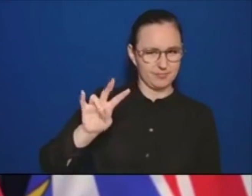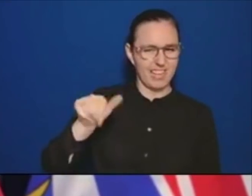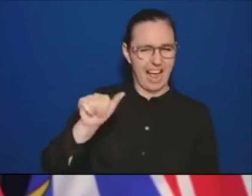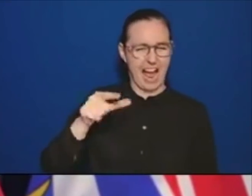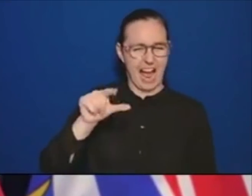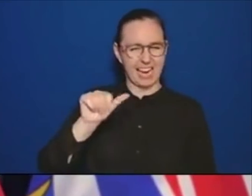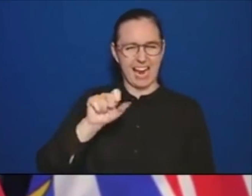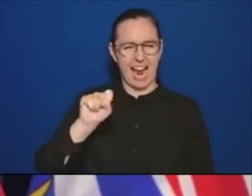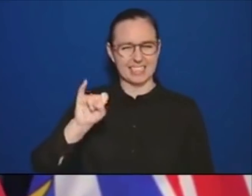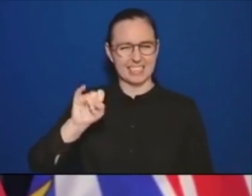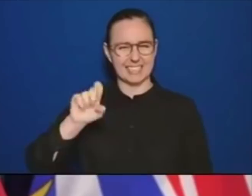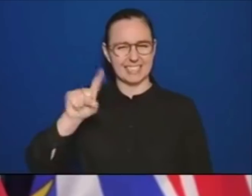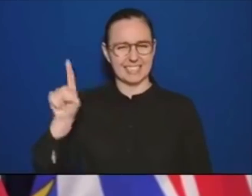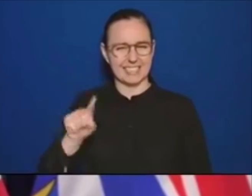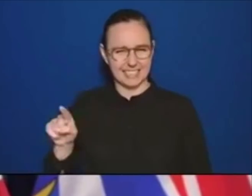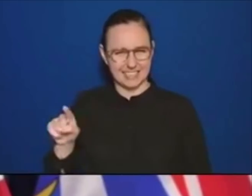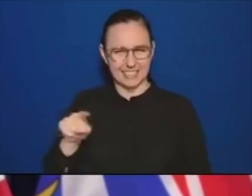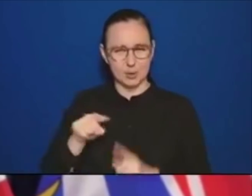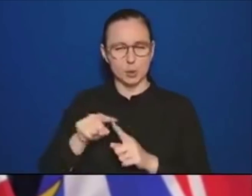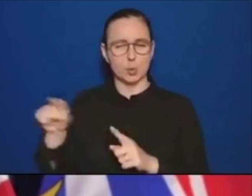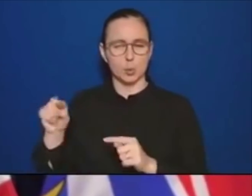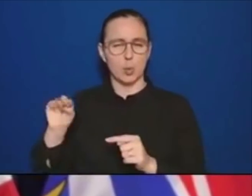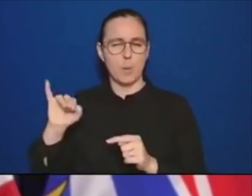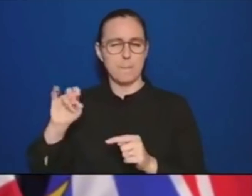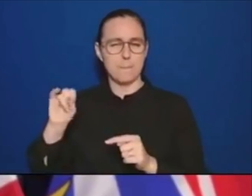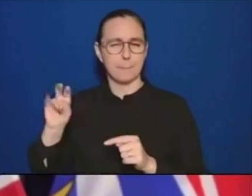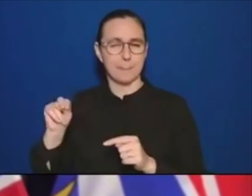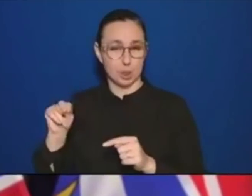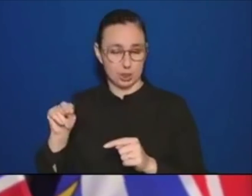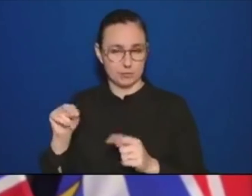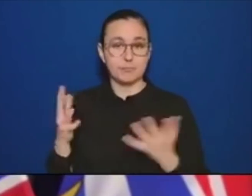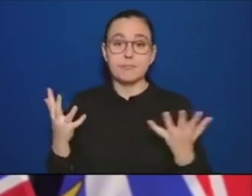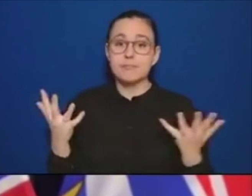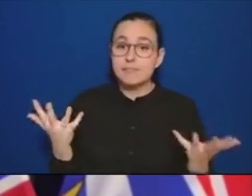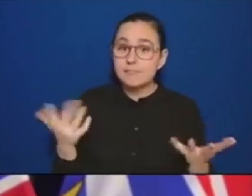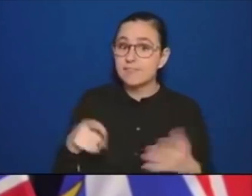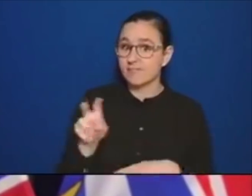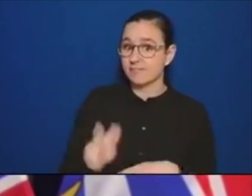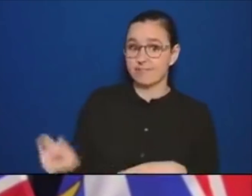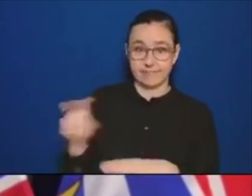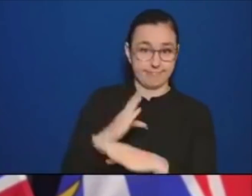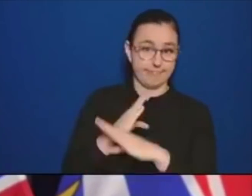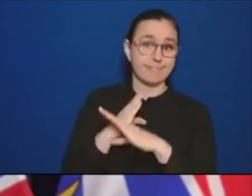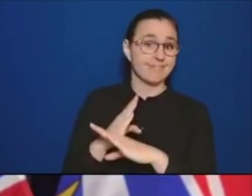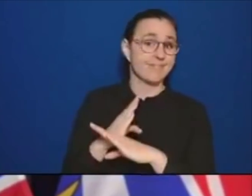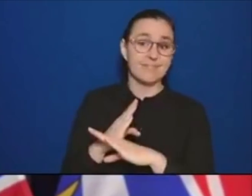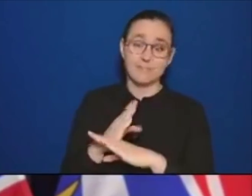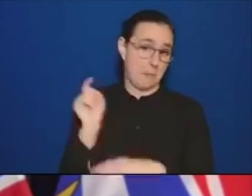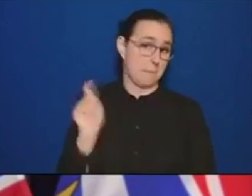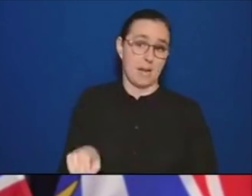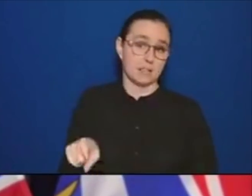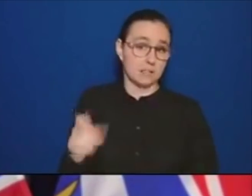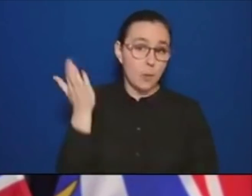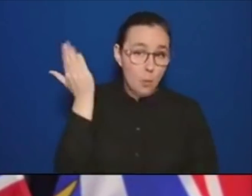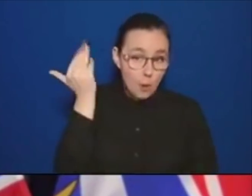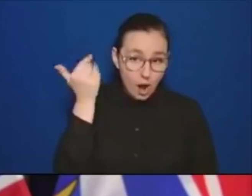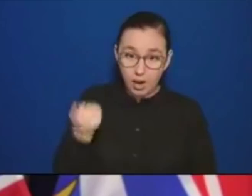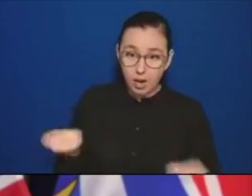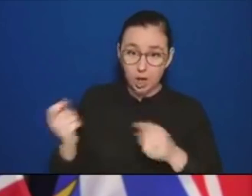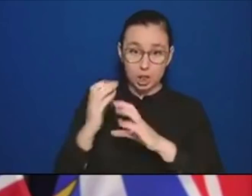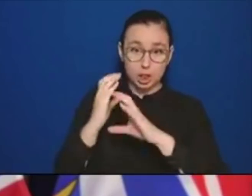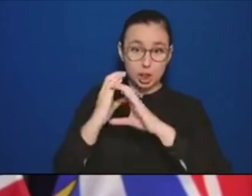to take place. This was necessary because the trucks and supply chains we sought to reactivate were